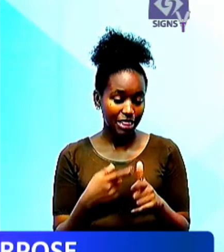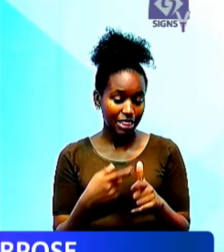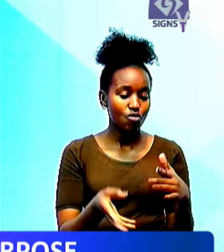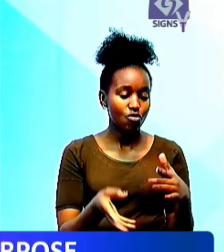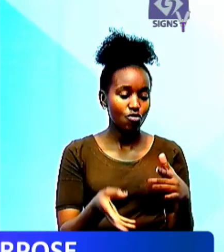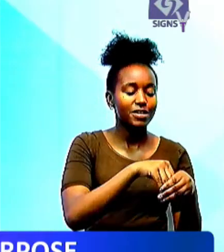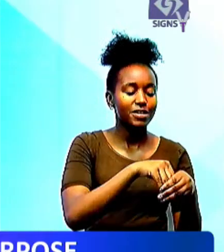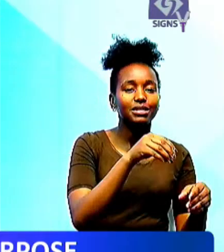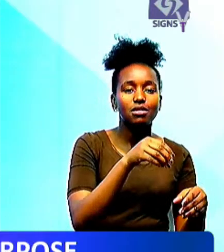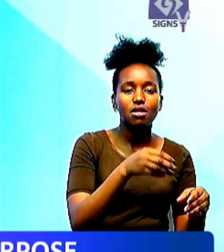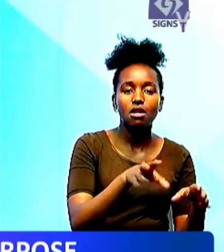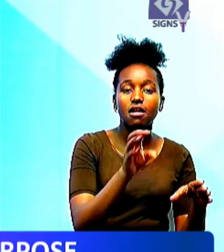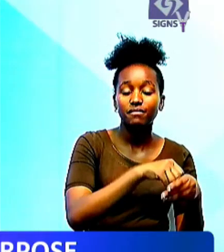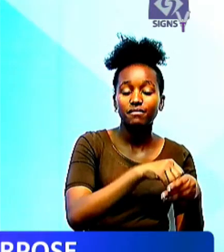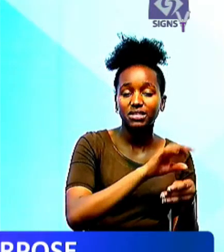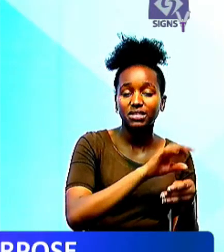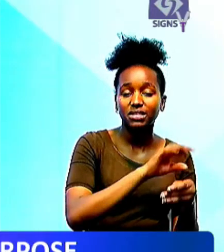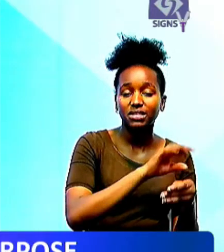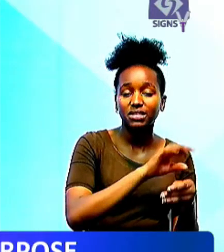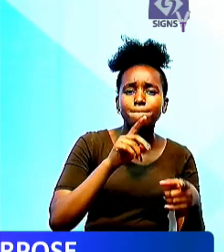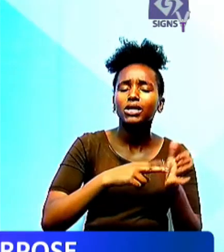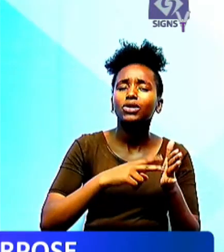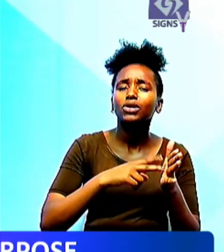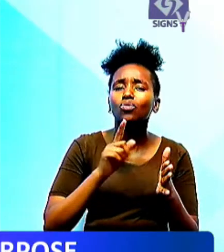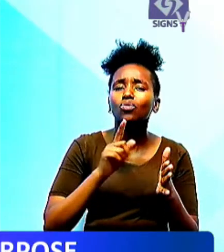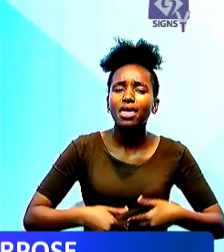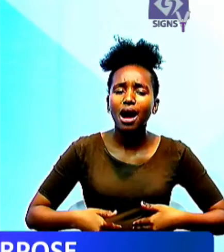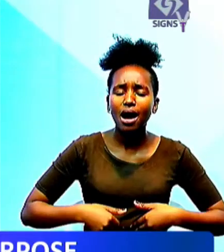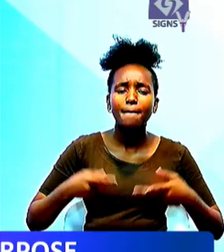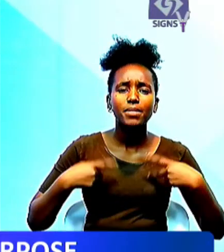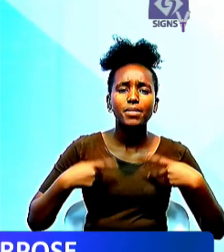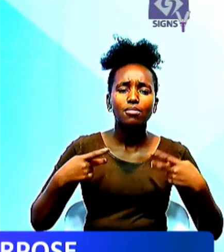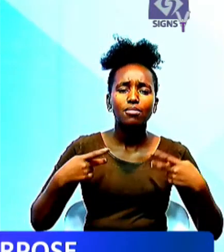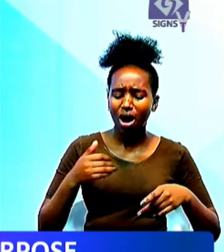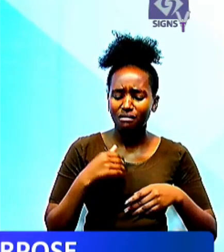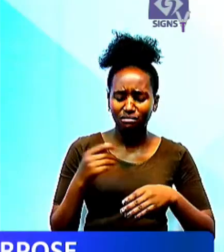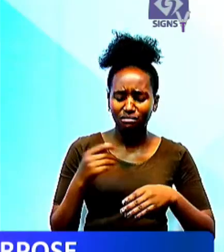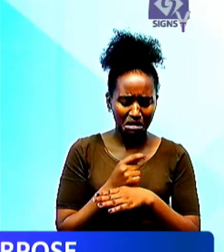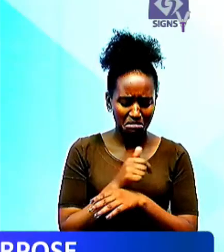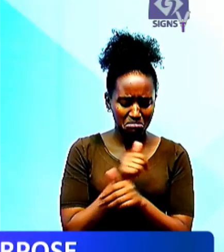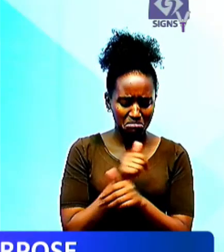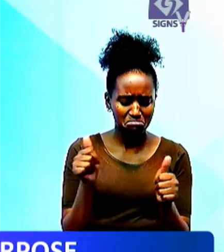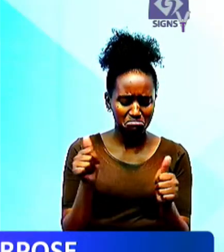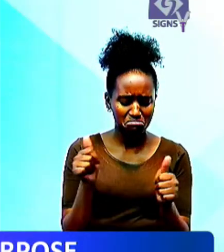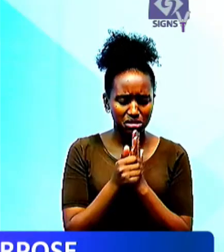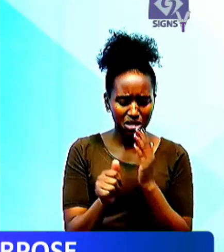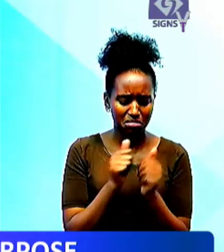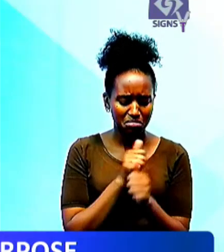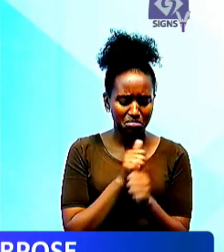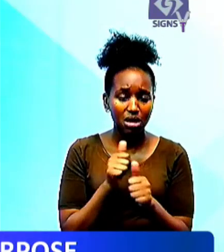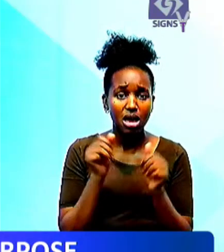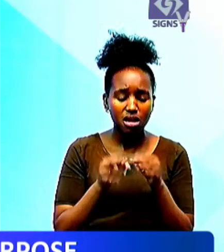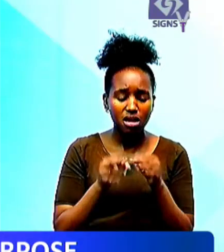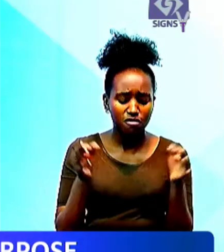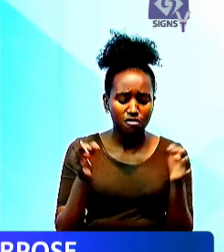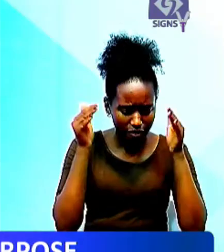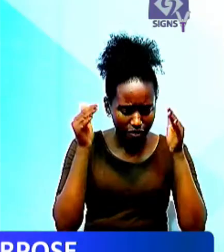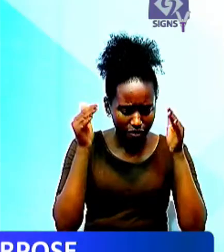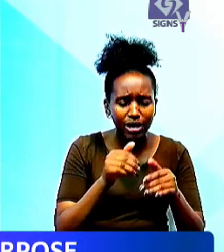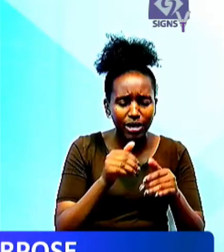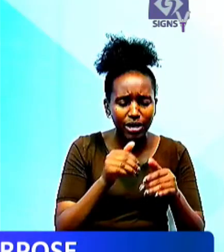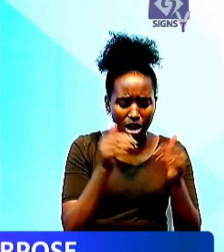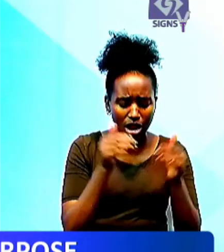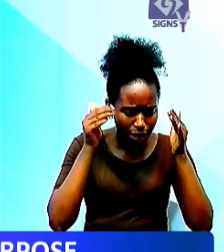you realize one advantage, we have a young population, well trained, well skilled. If we concentrate and look into